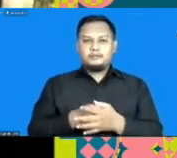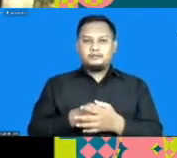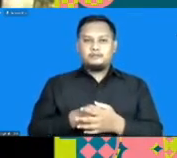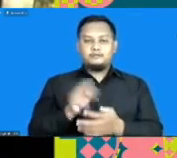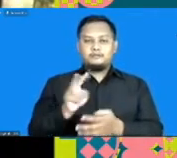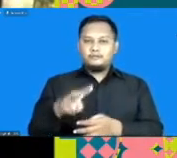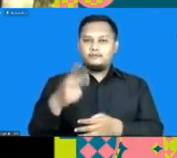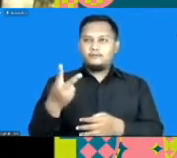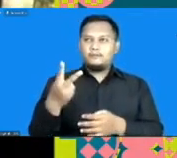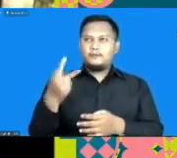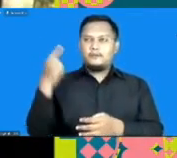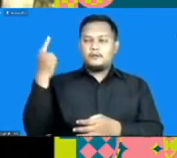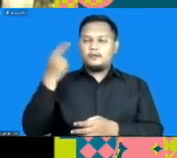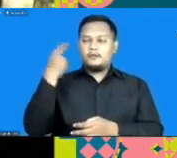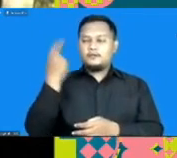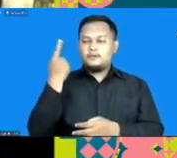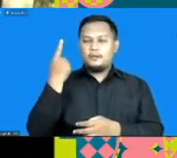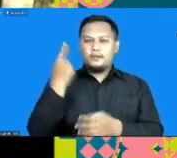successful